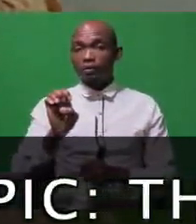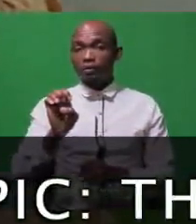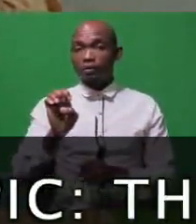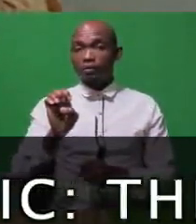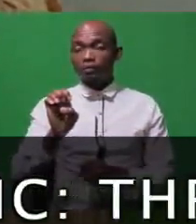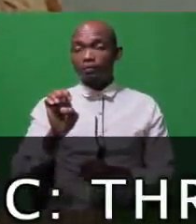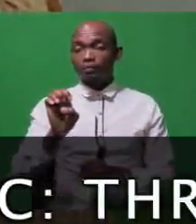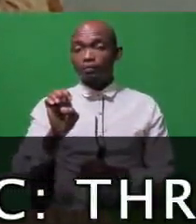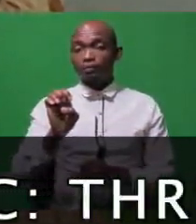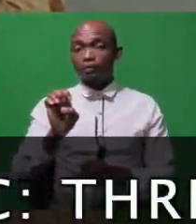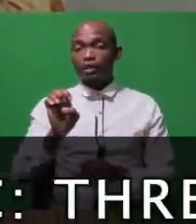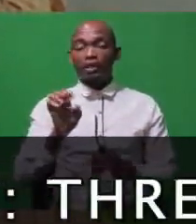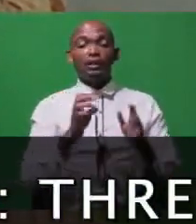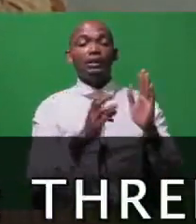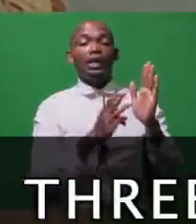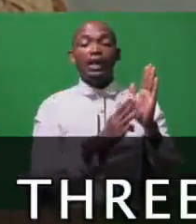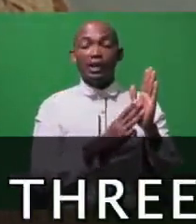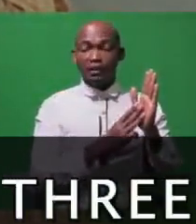and